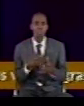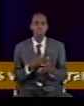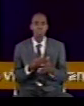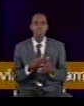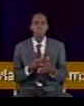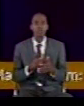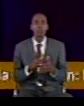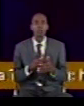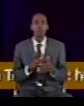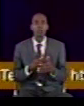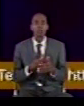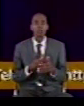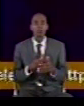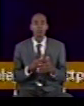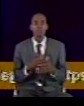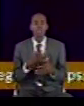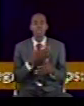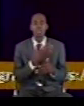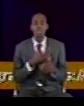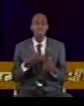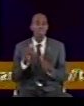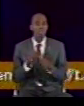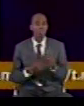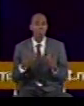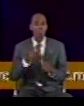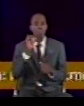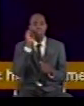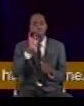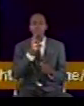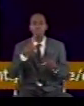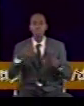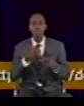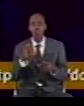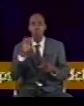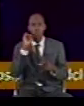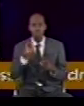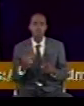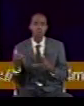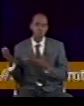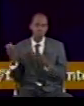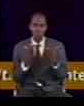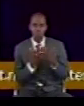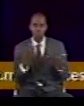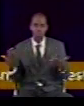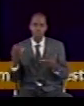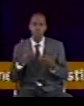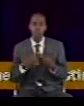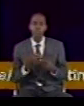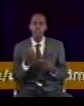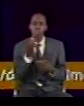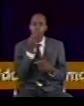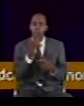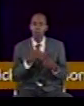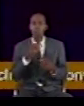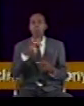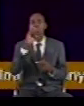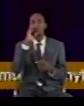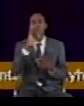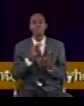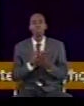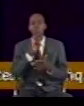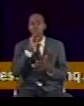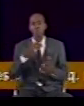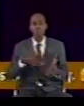in my bag. And anywhere I'm going, I must carry something to eat or drink so that I'll not feel the